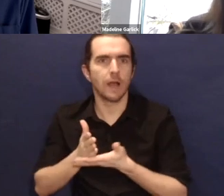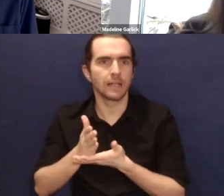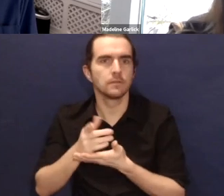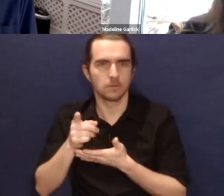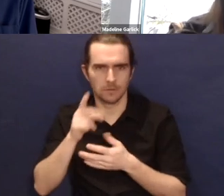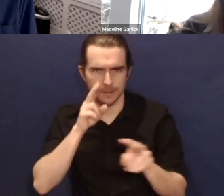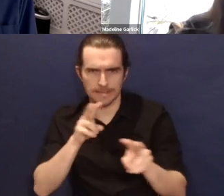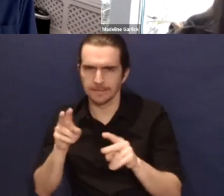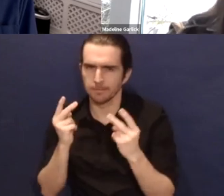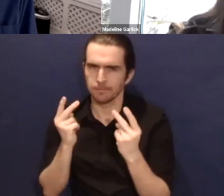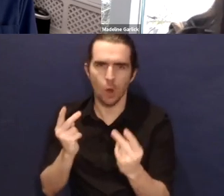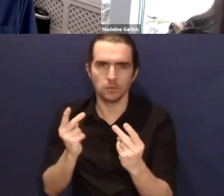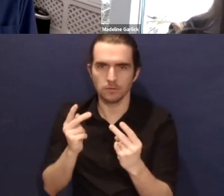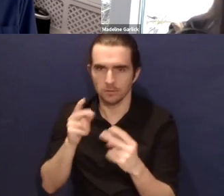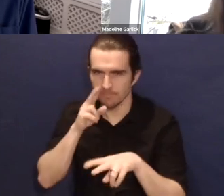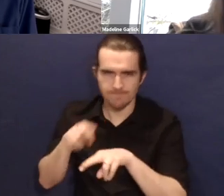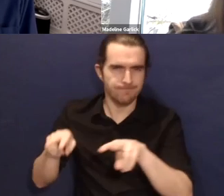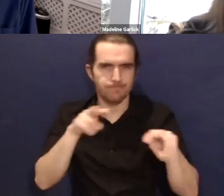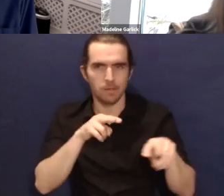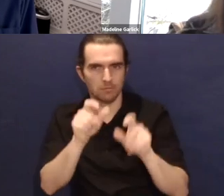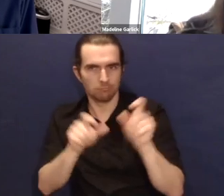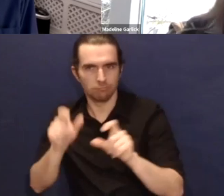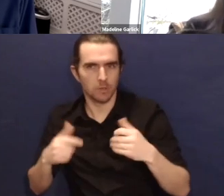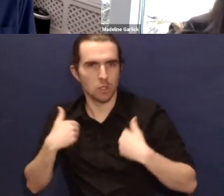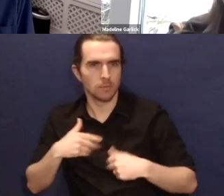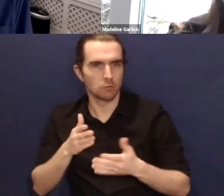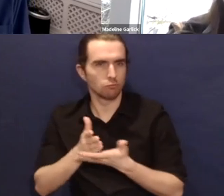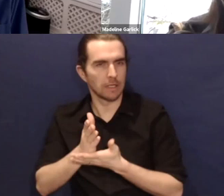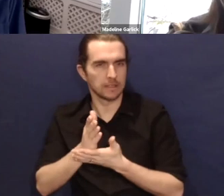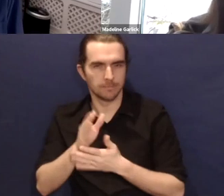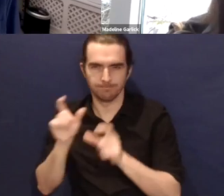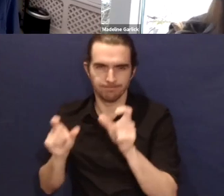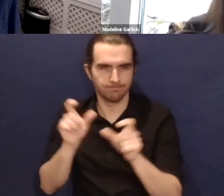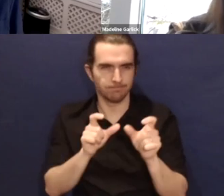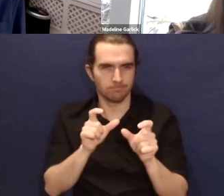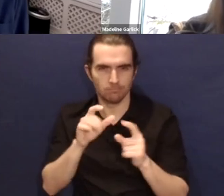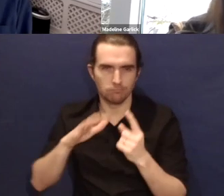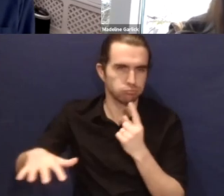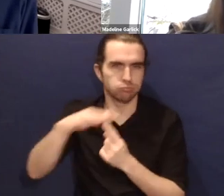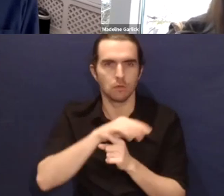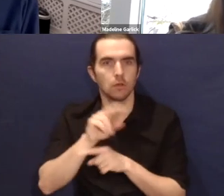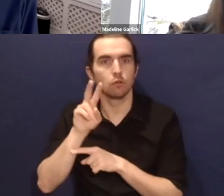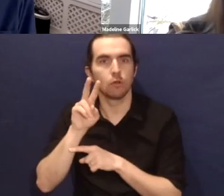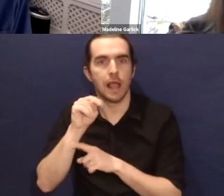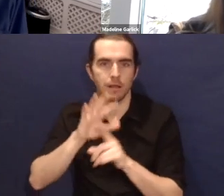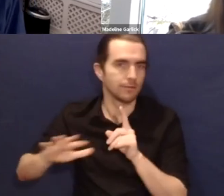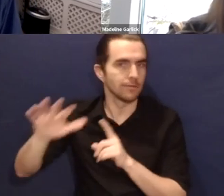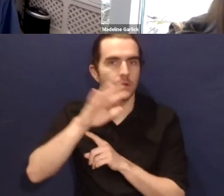really the need to reinforce protection for human rights is fundamental to ensuring that people are going to have better means